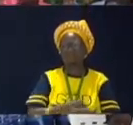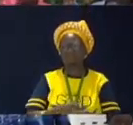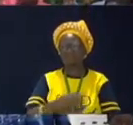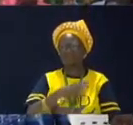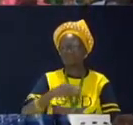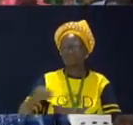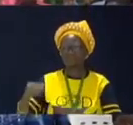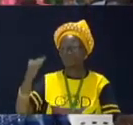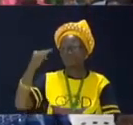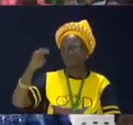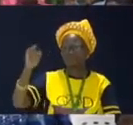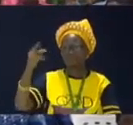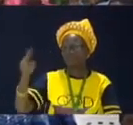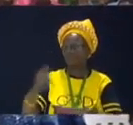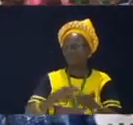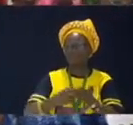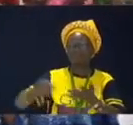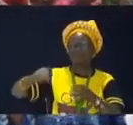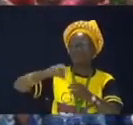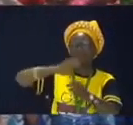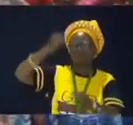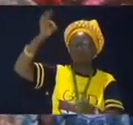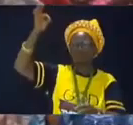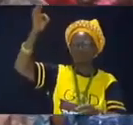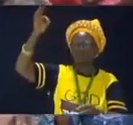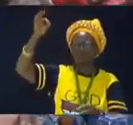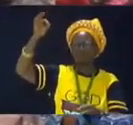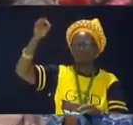And of the Holy Ghost.